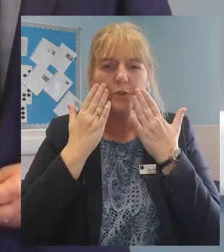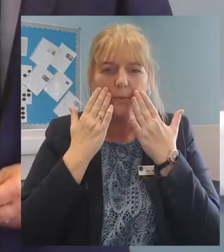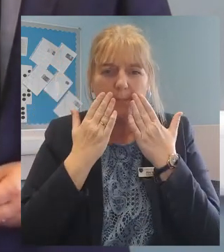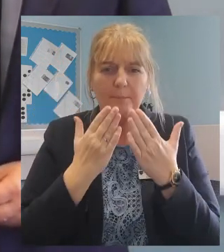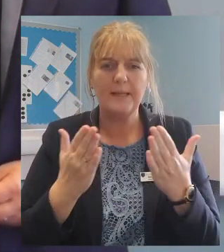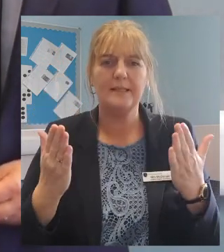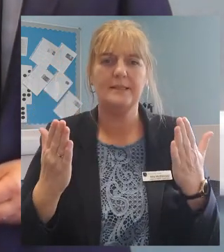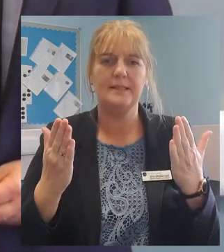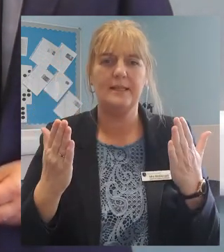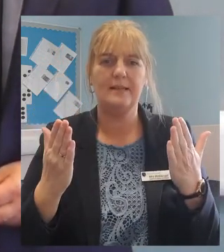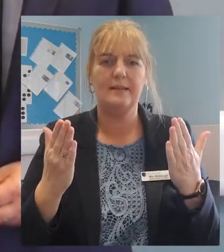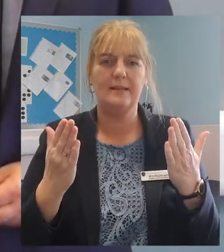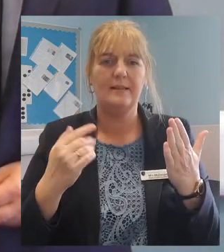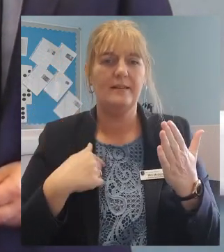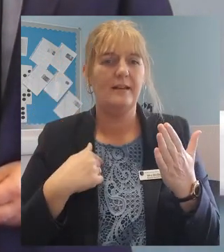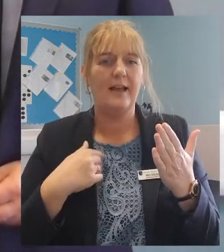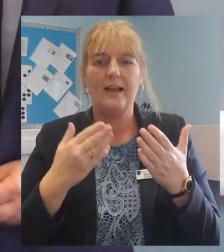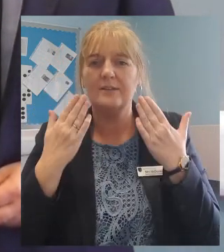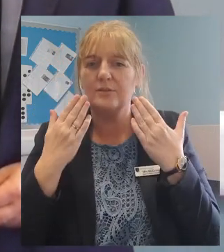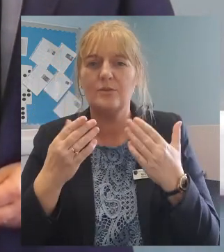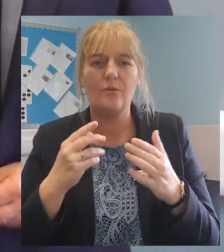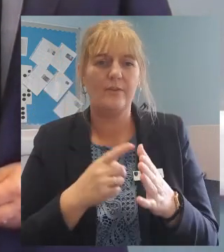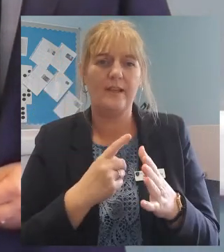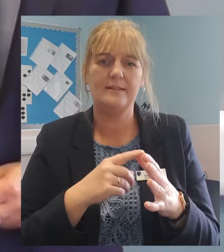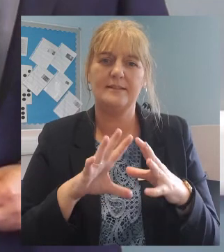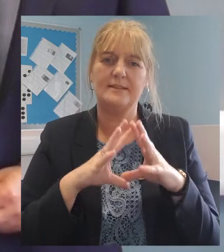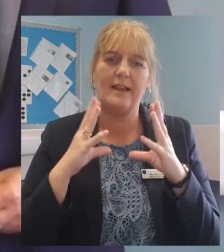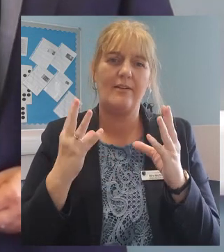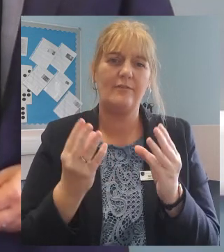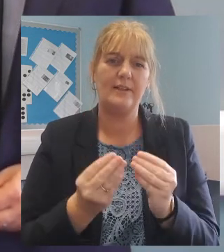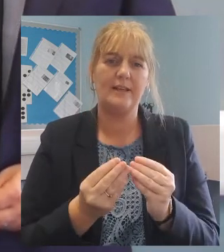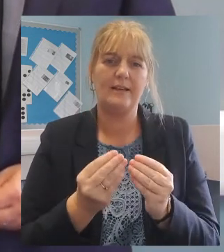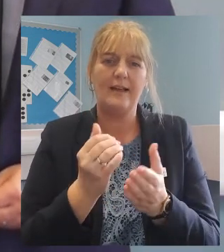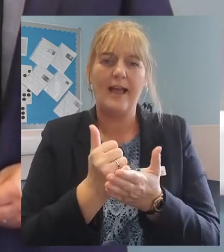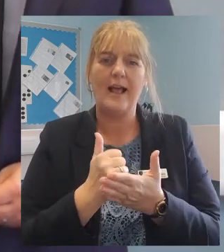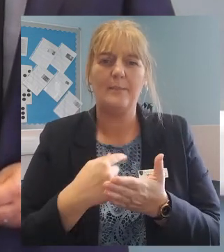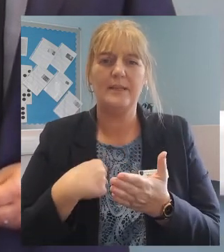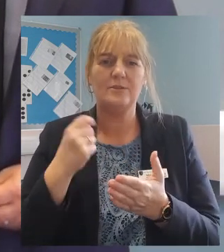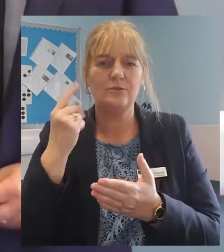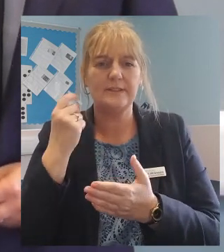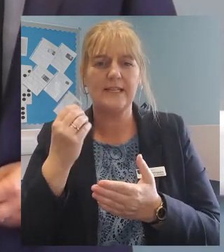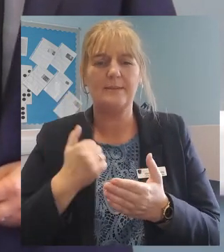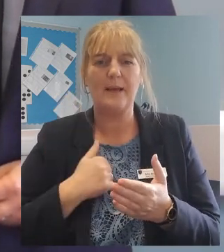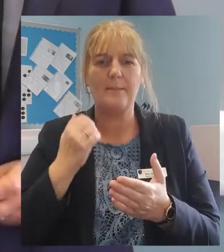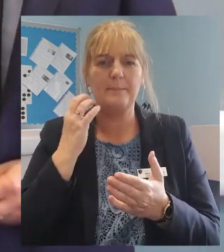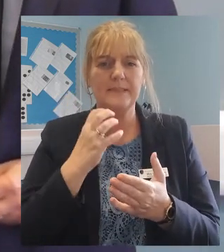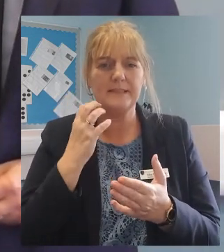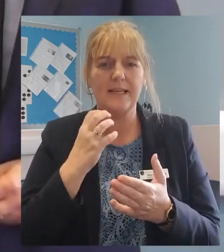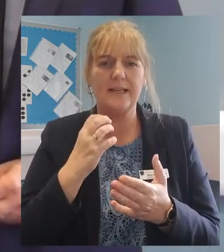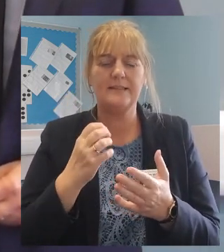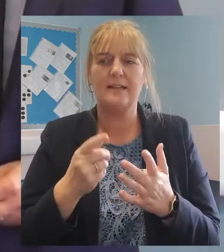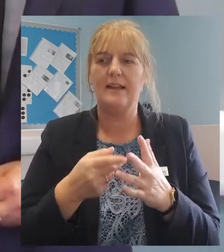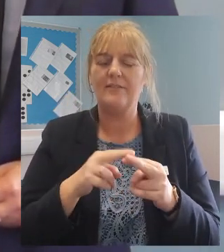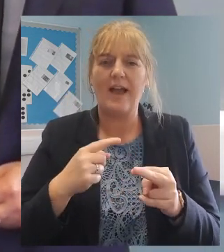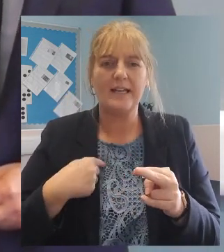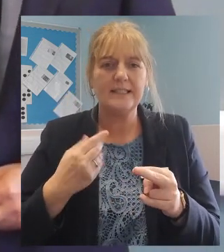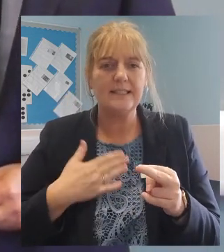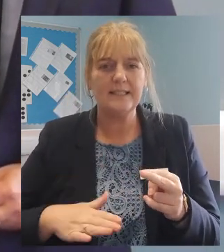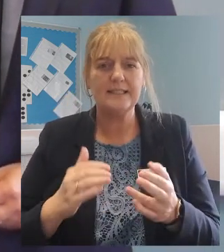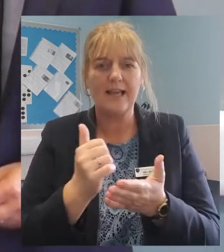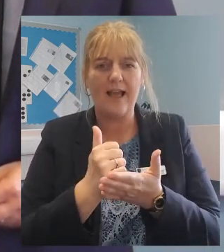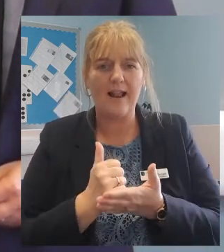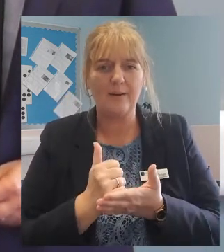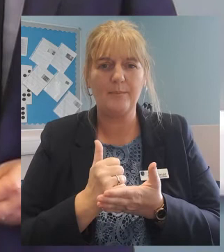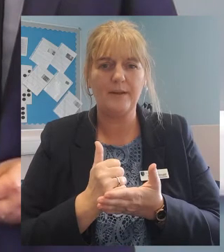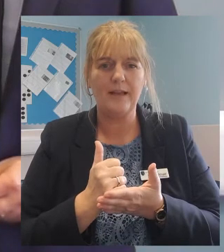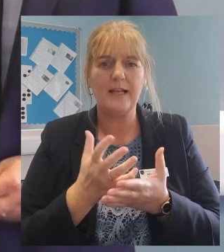don't always know the answers. Help us to admit our mistakes and recognize when we need help and to welcome